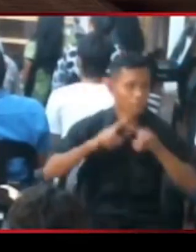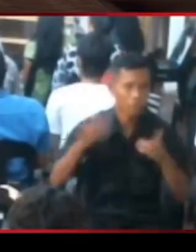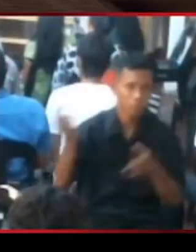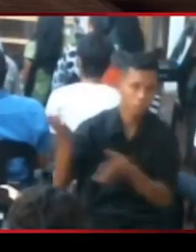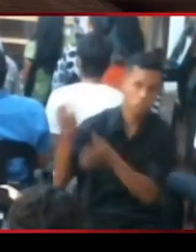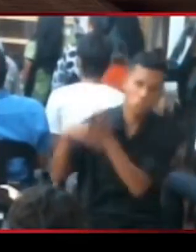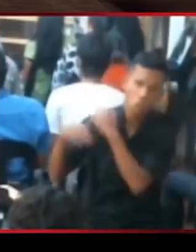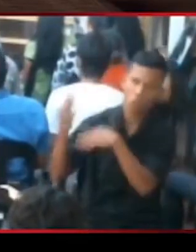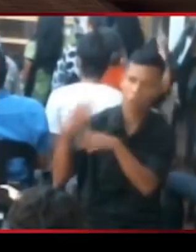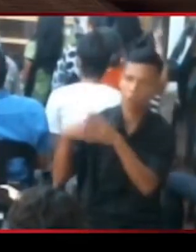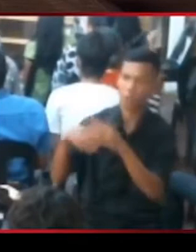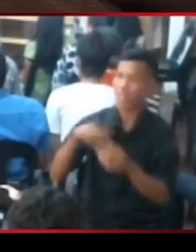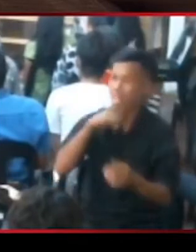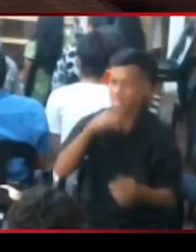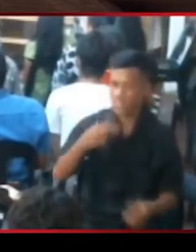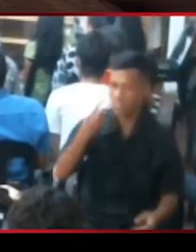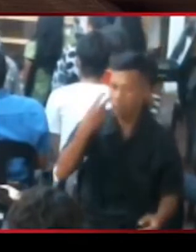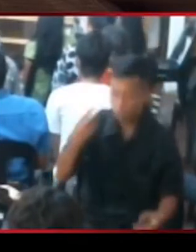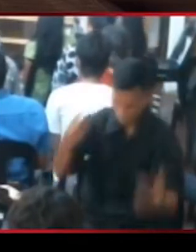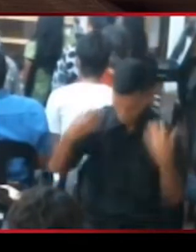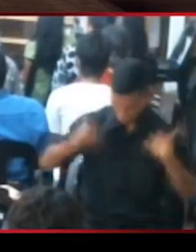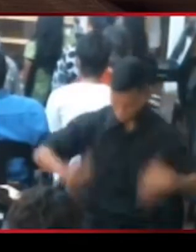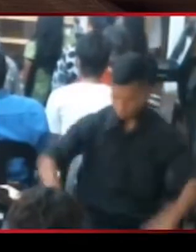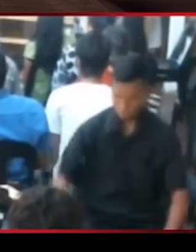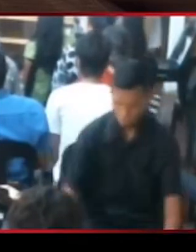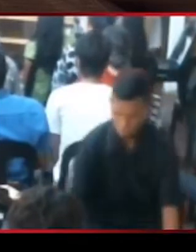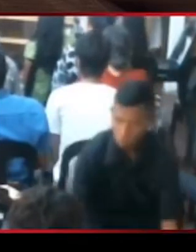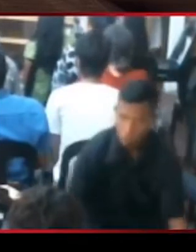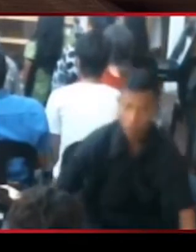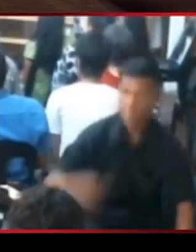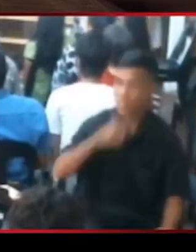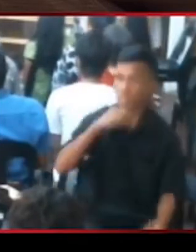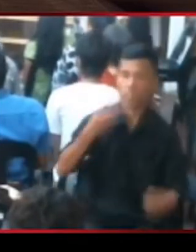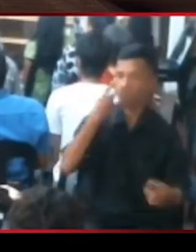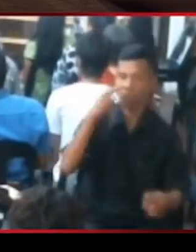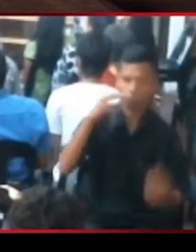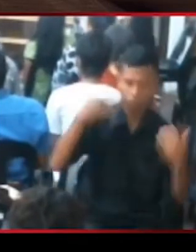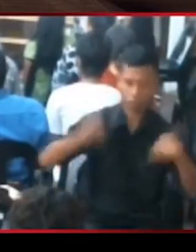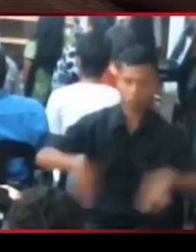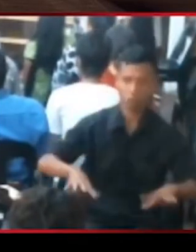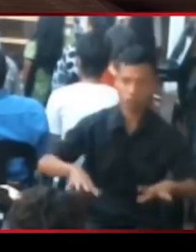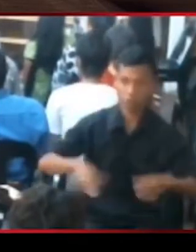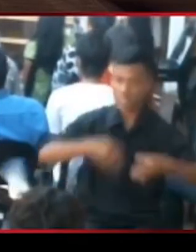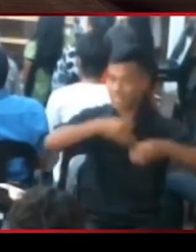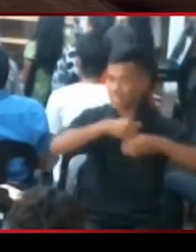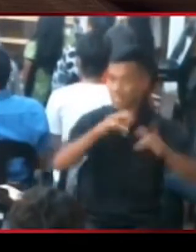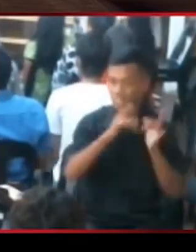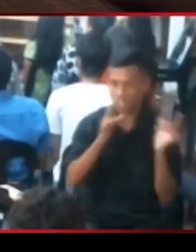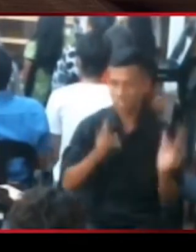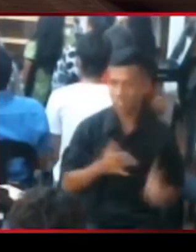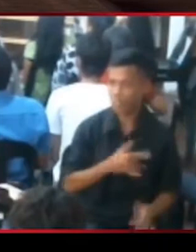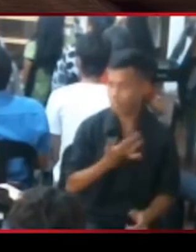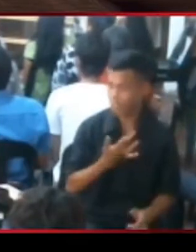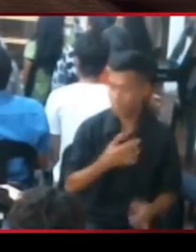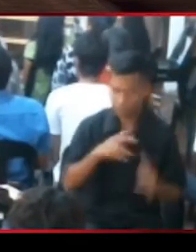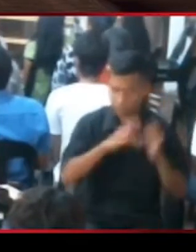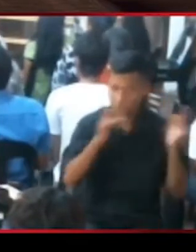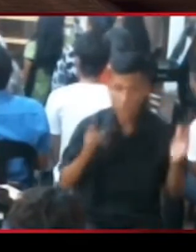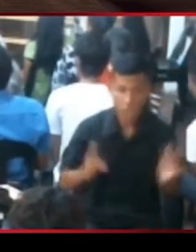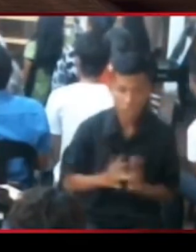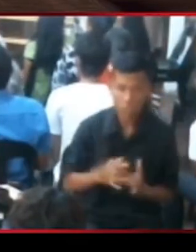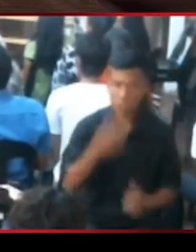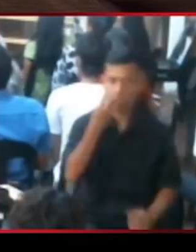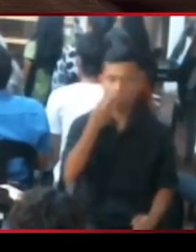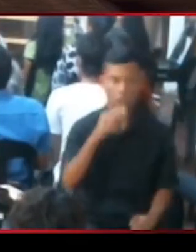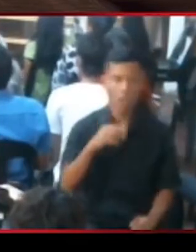ago, way before I was born, there was this woman named Ma Barker.